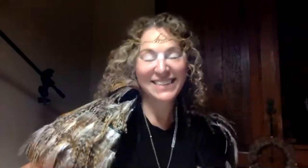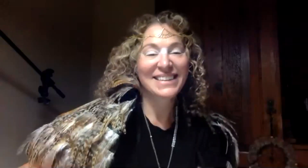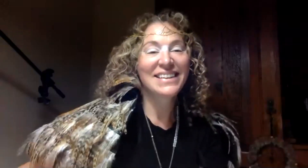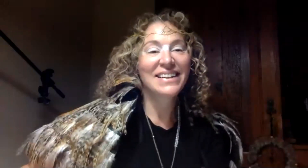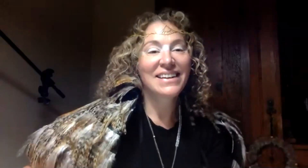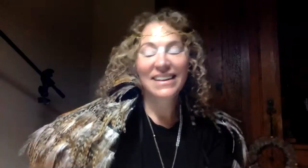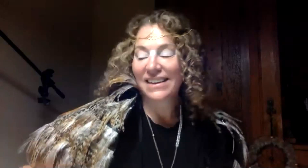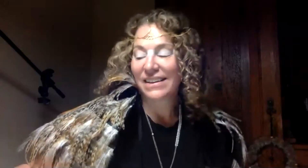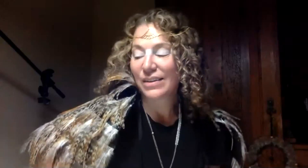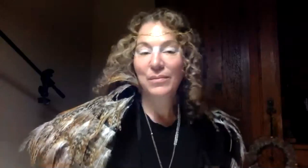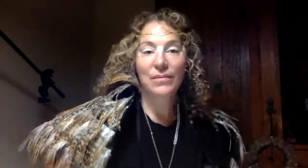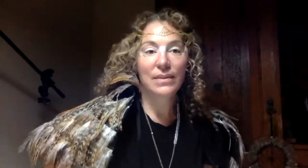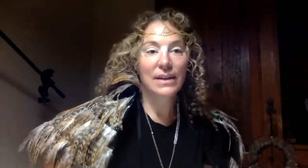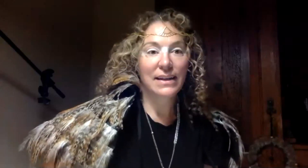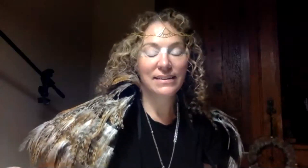All right.